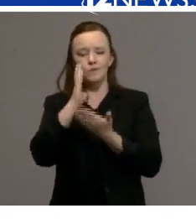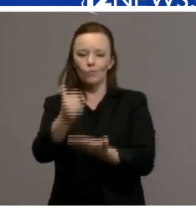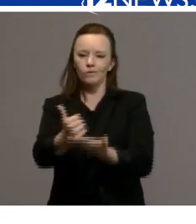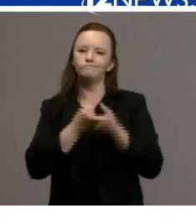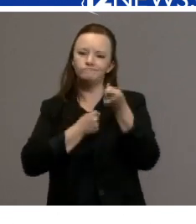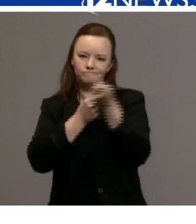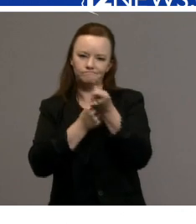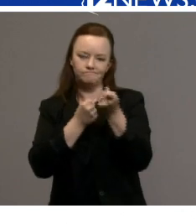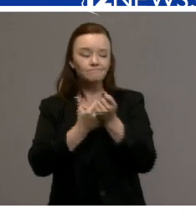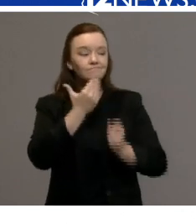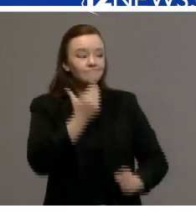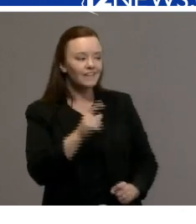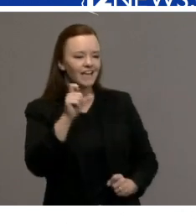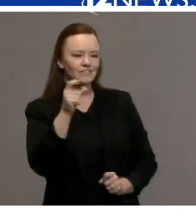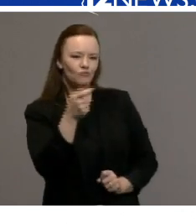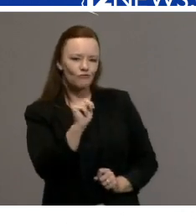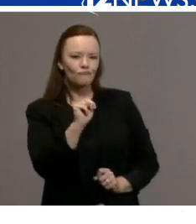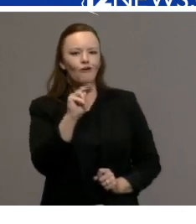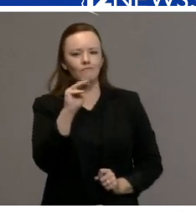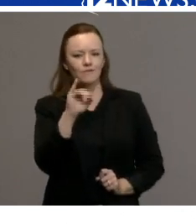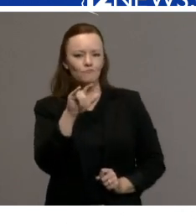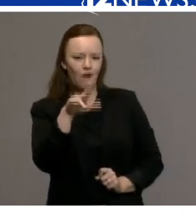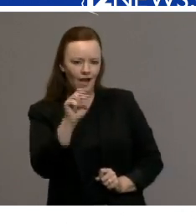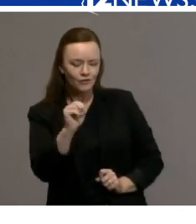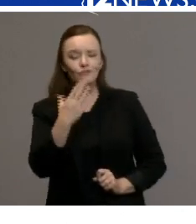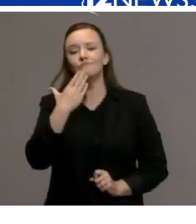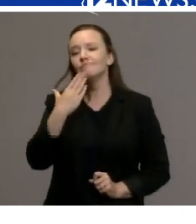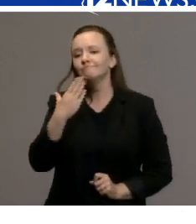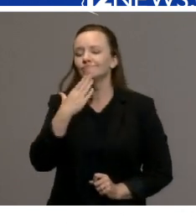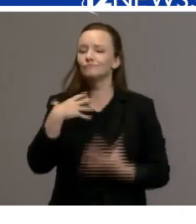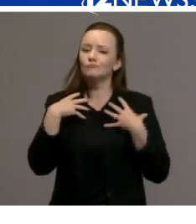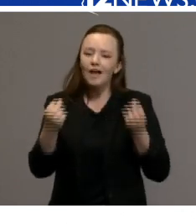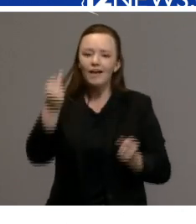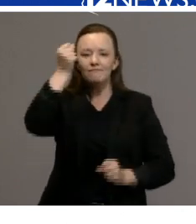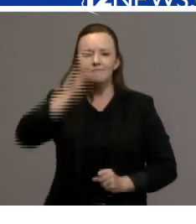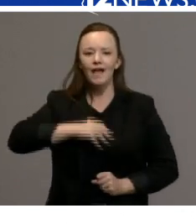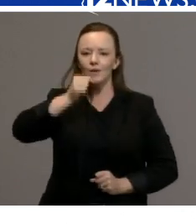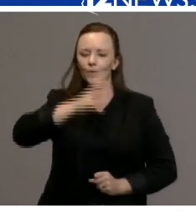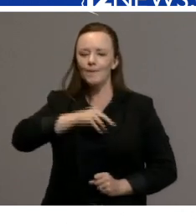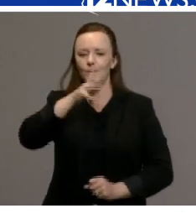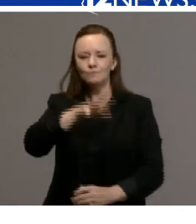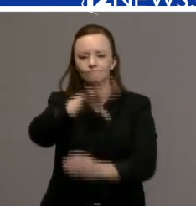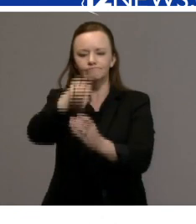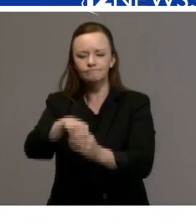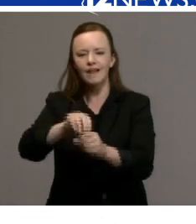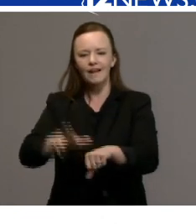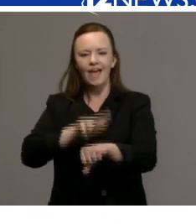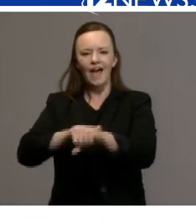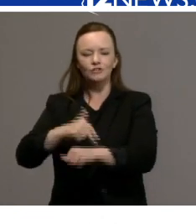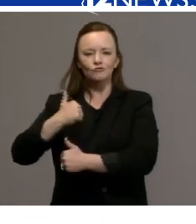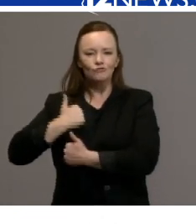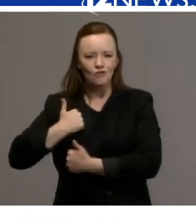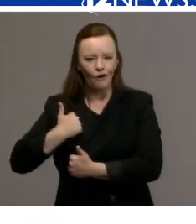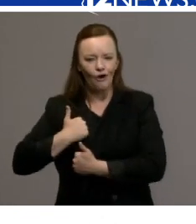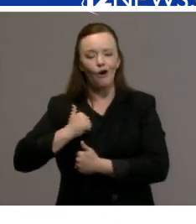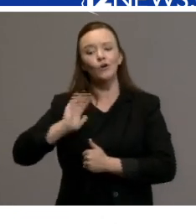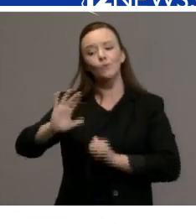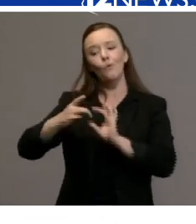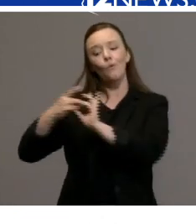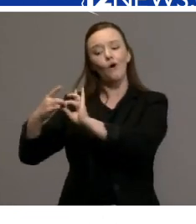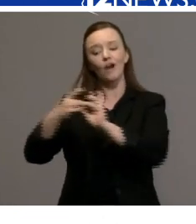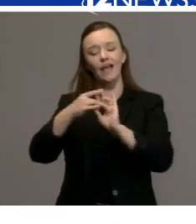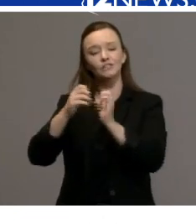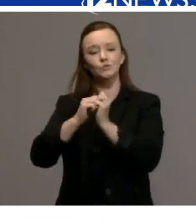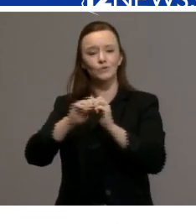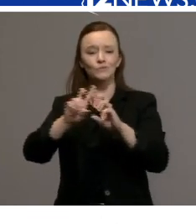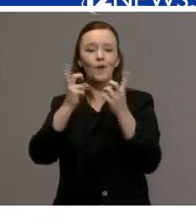McGuire. Thank you to the brave men and women of the National Guard and the coordination that you've shown with the Department of Health Services.